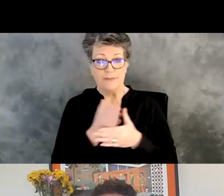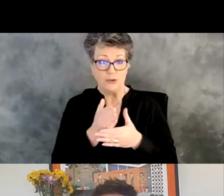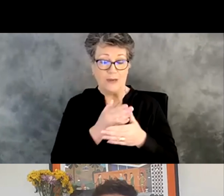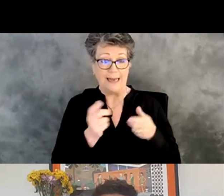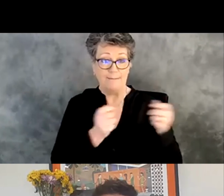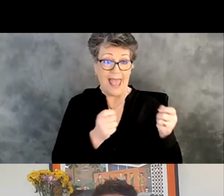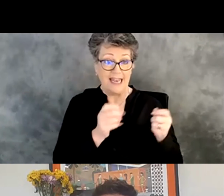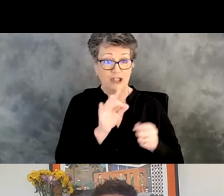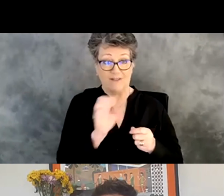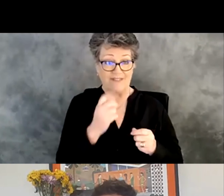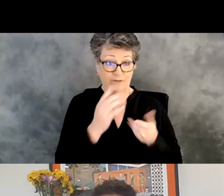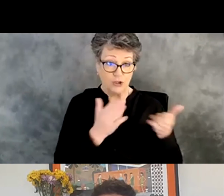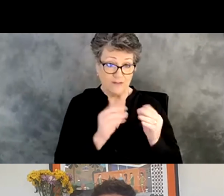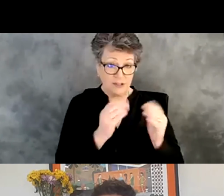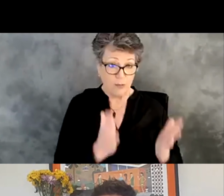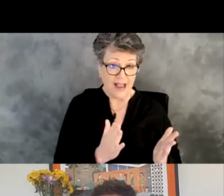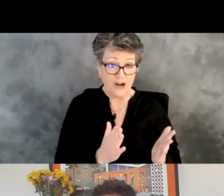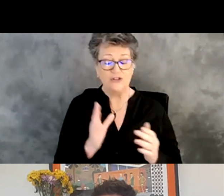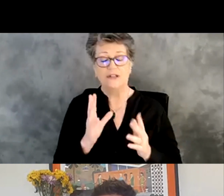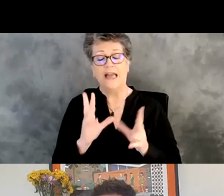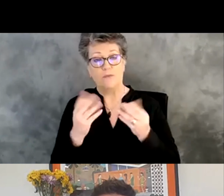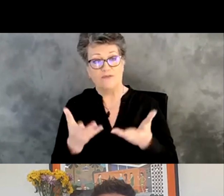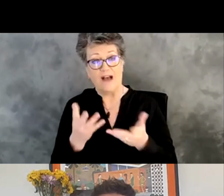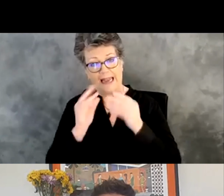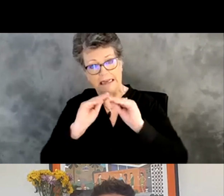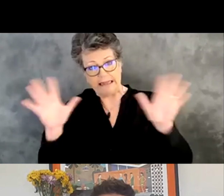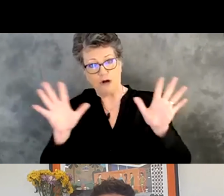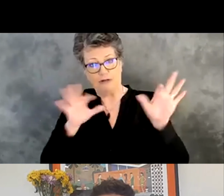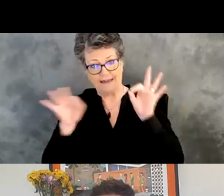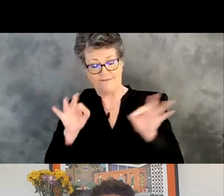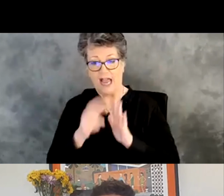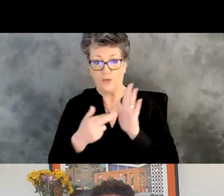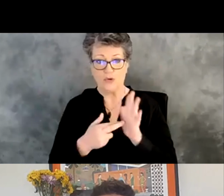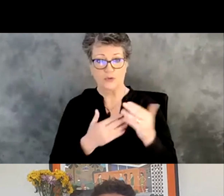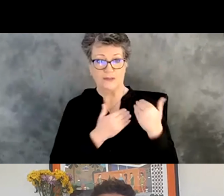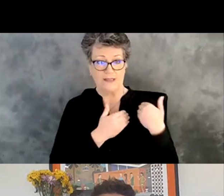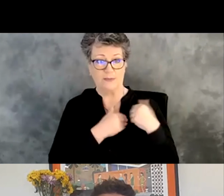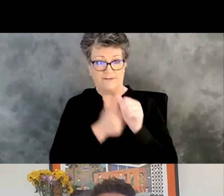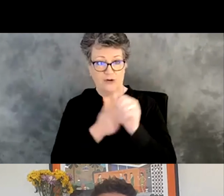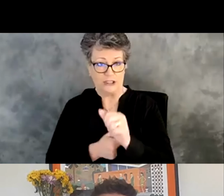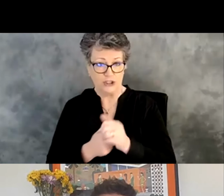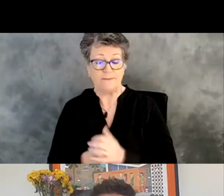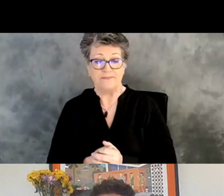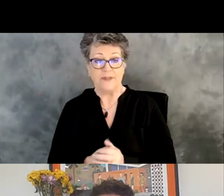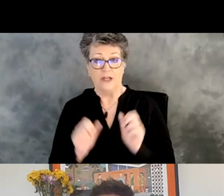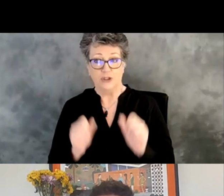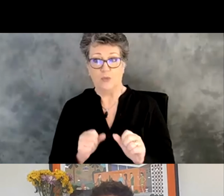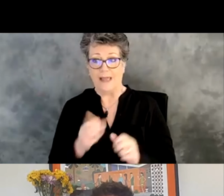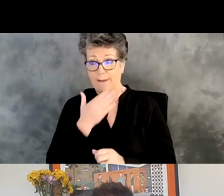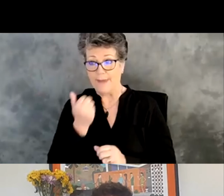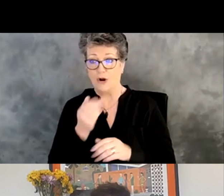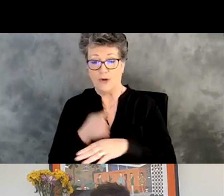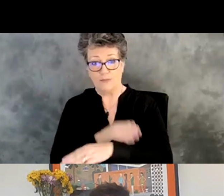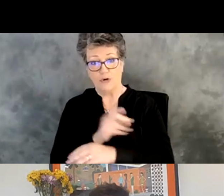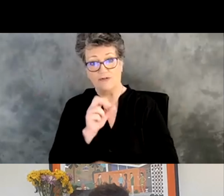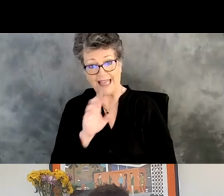fee-for-service providers, and provide some clearly defined roles and responsibilities so that we can better improve care